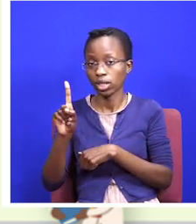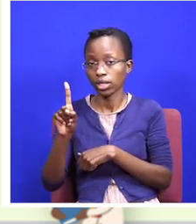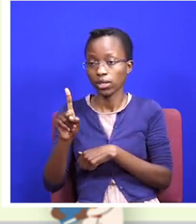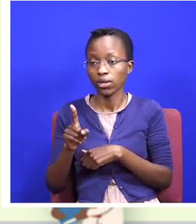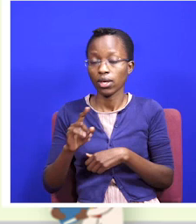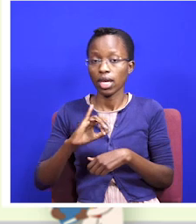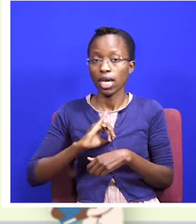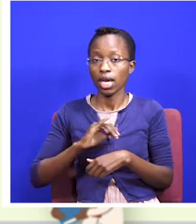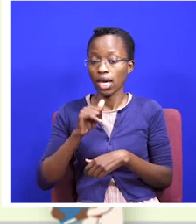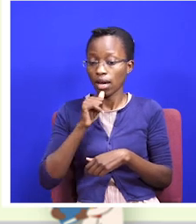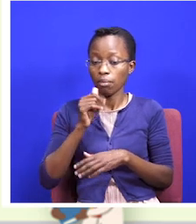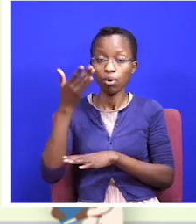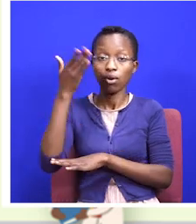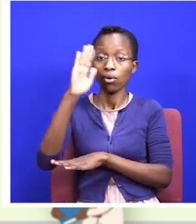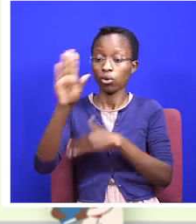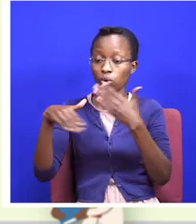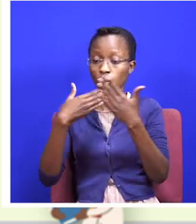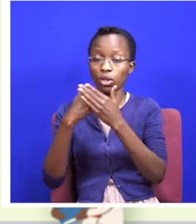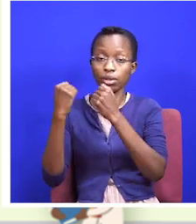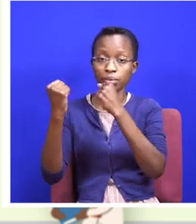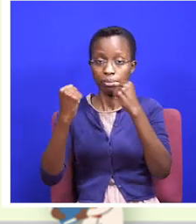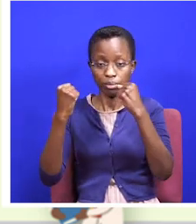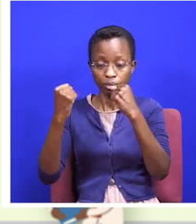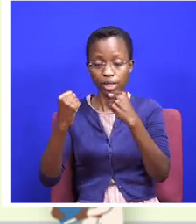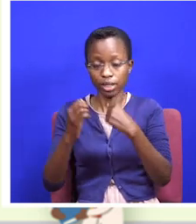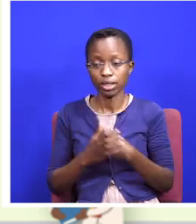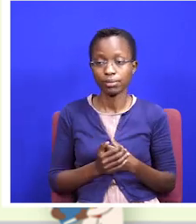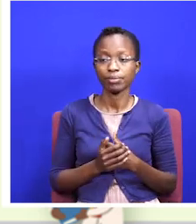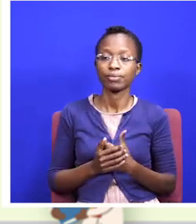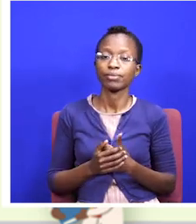verse 1. I am El Shaddai,